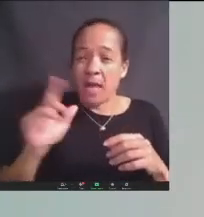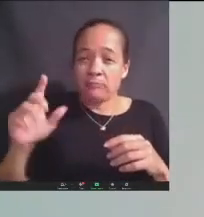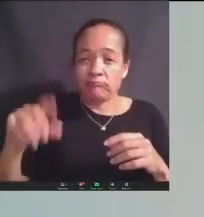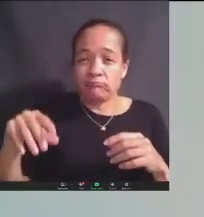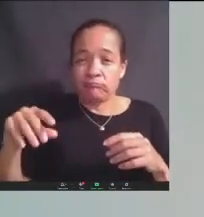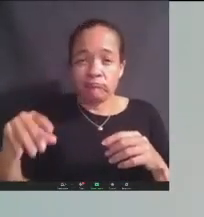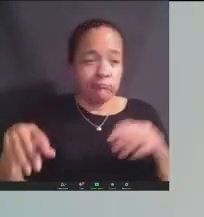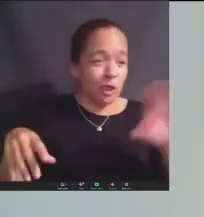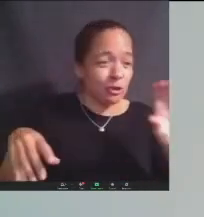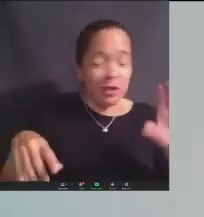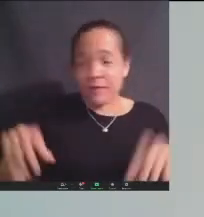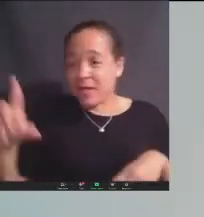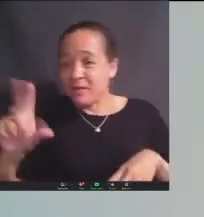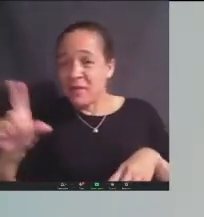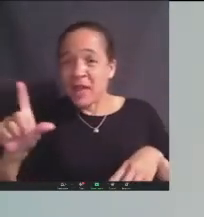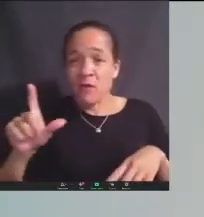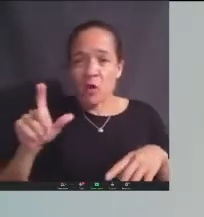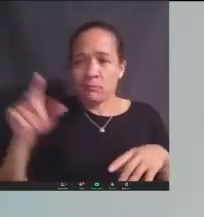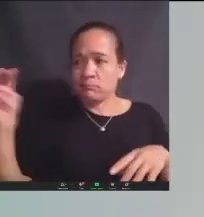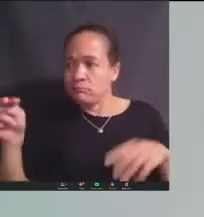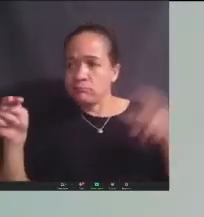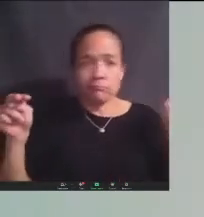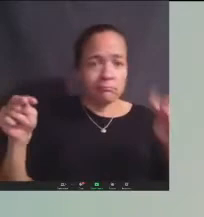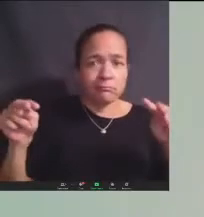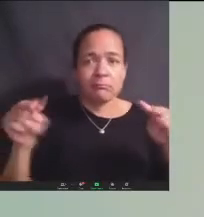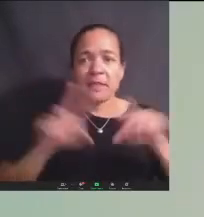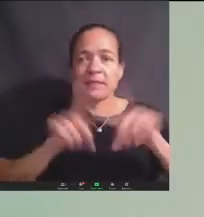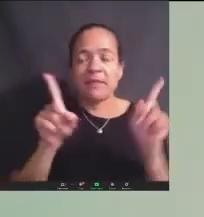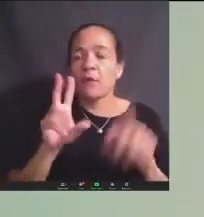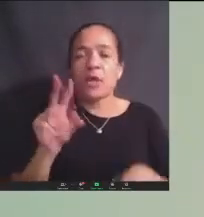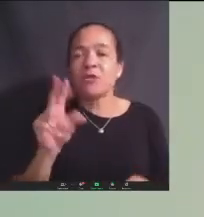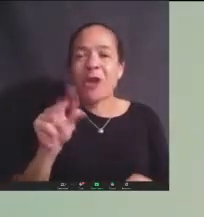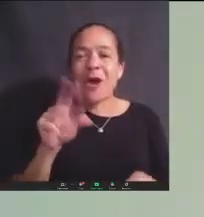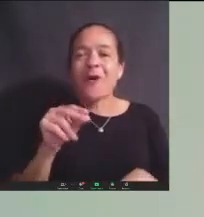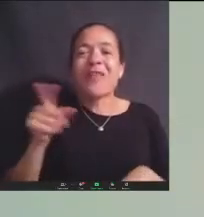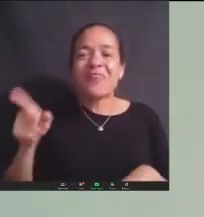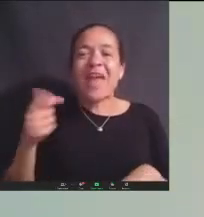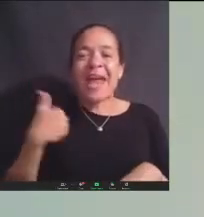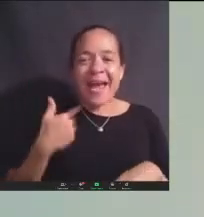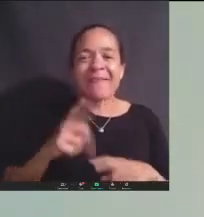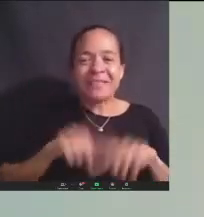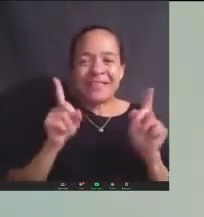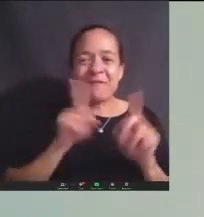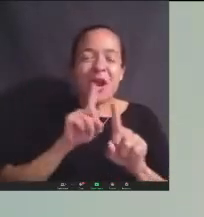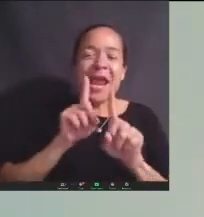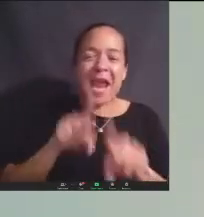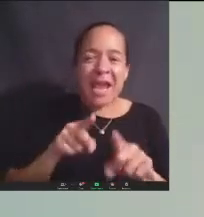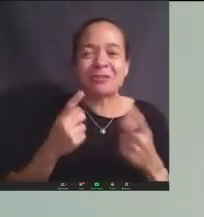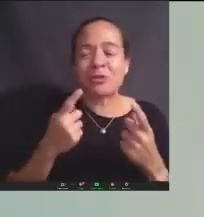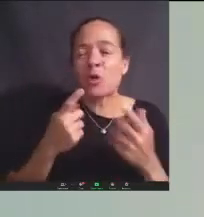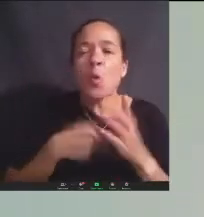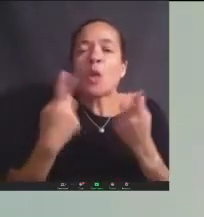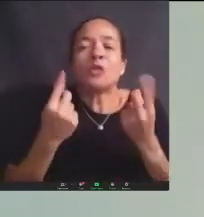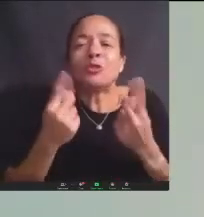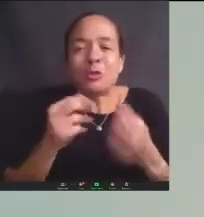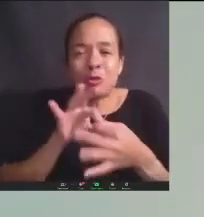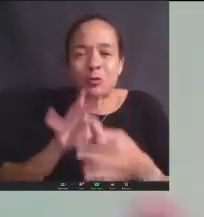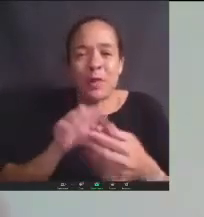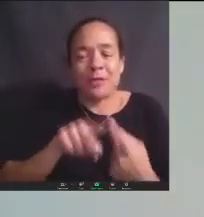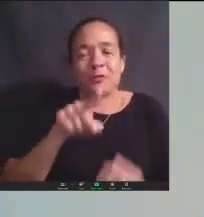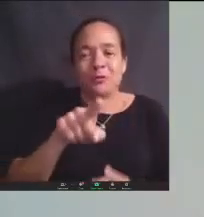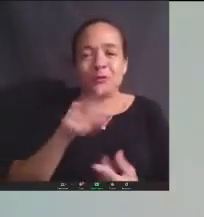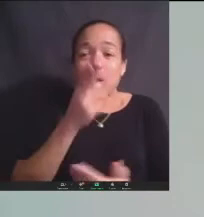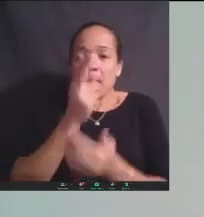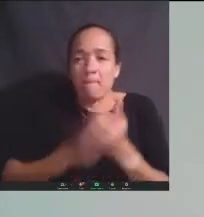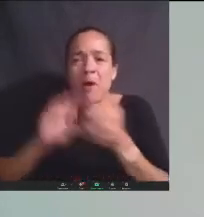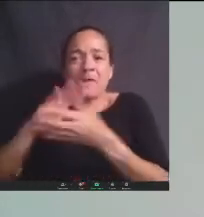differently. Mm-hmm. It just feels like they have a different answer, right, for what to do about you, right? They both tell stories about your poverty and